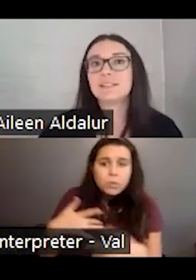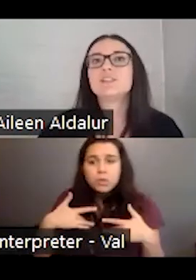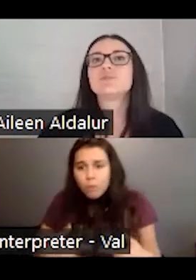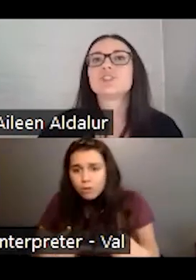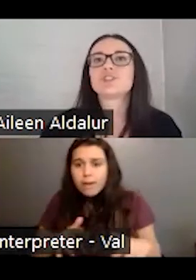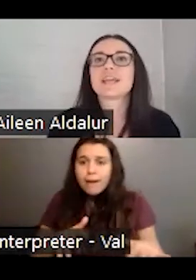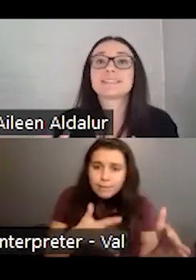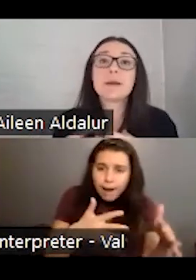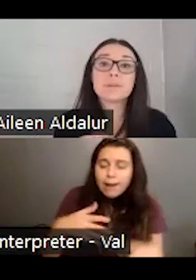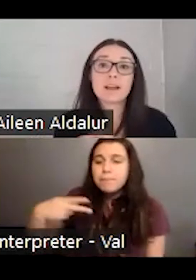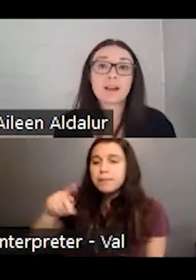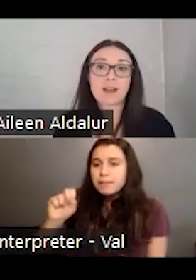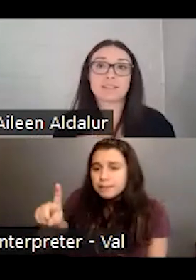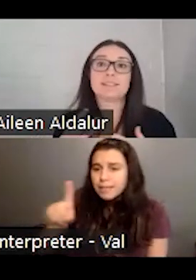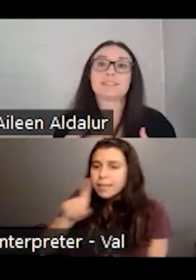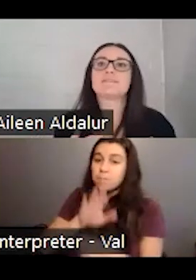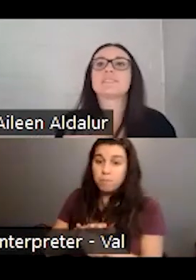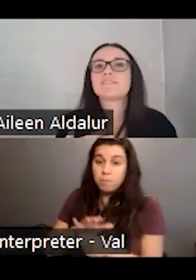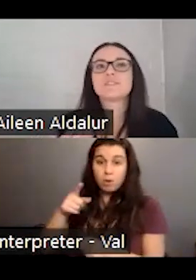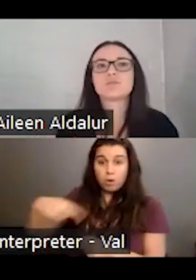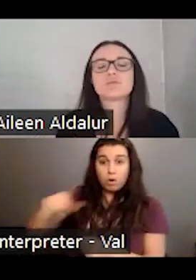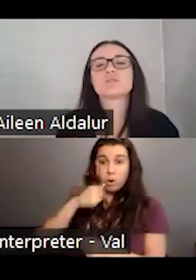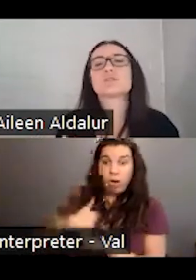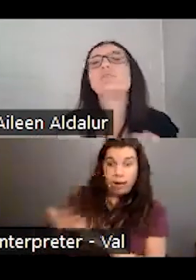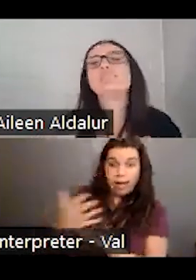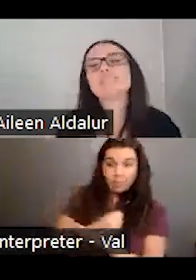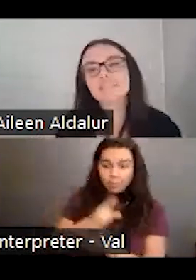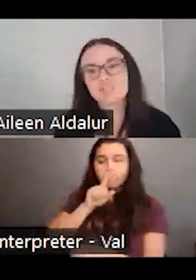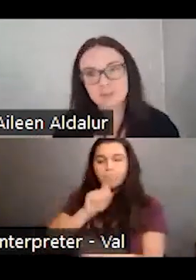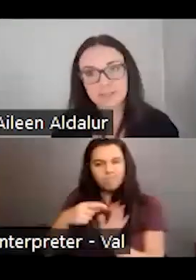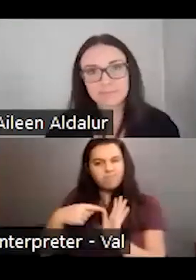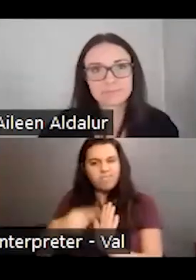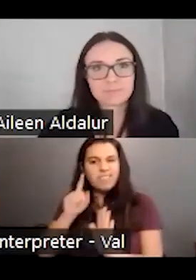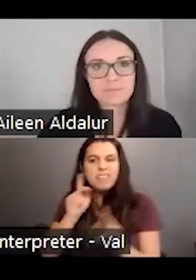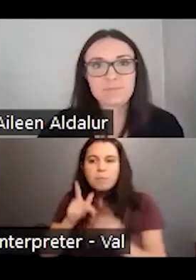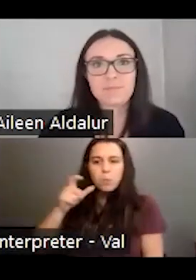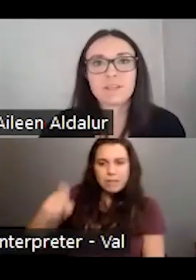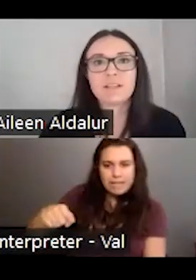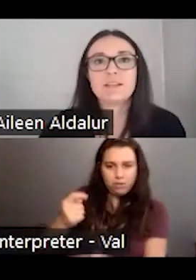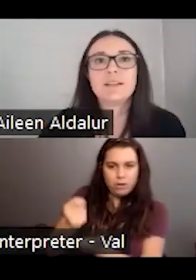PTSD to ensure that the sample I got consisted of deaf individuals who were in need of treatment.